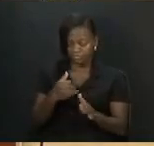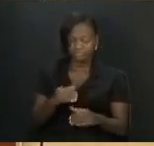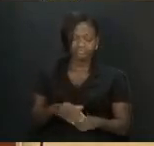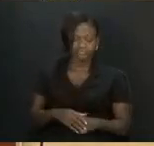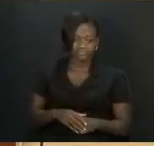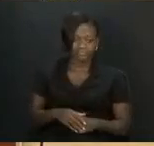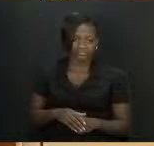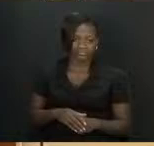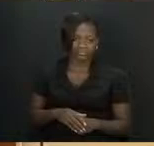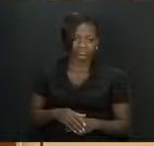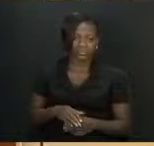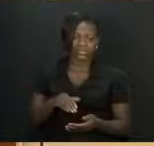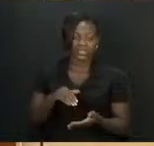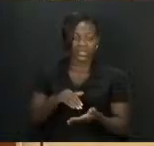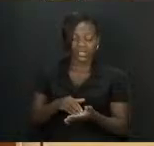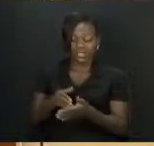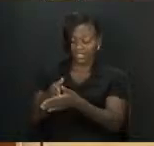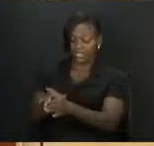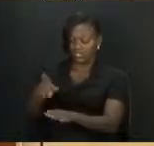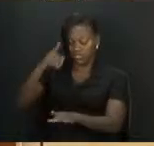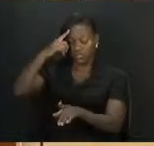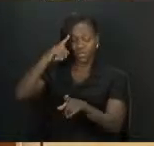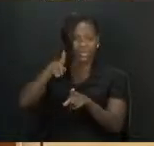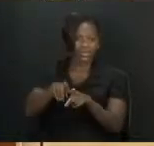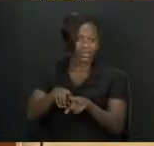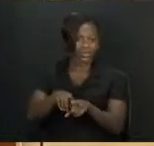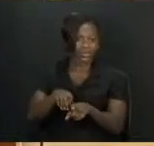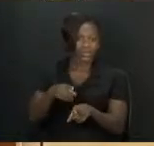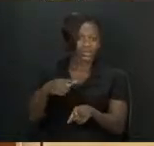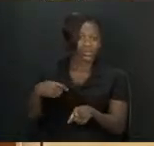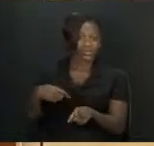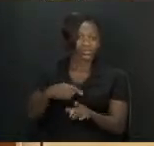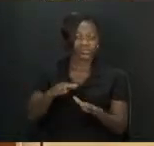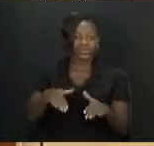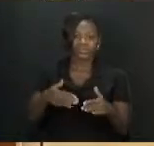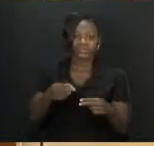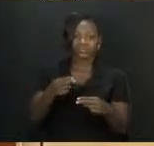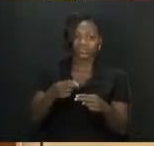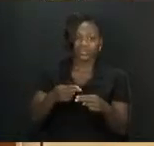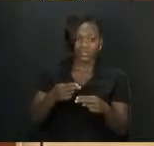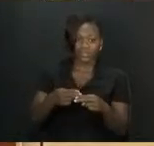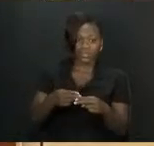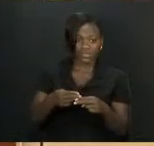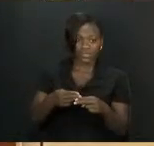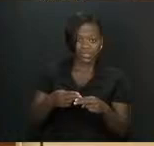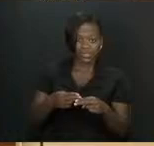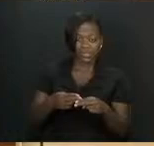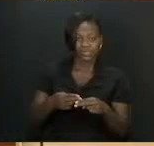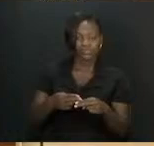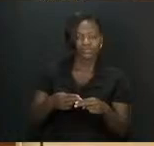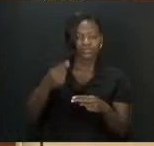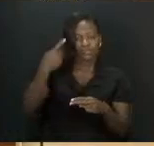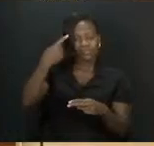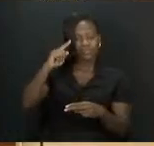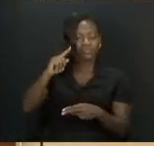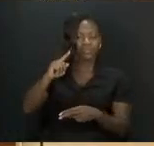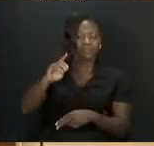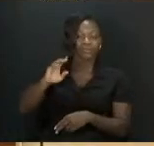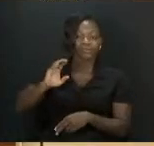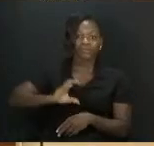Leader, you bear with me that on our side, we've submitted our names for the composition of our committees, both select and